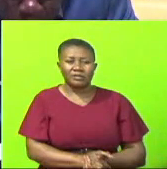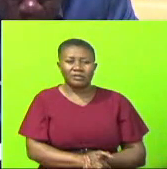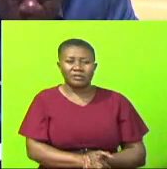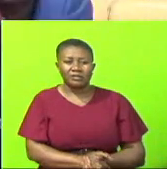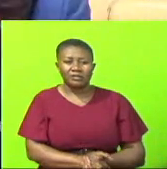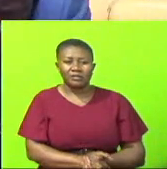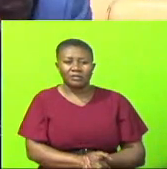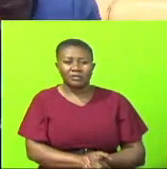93.